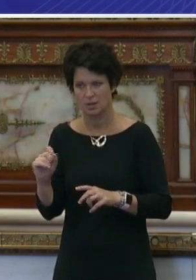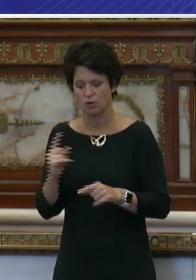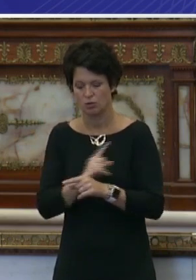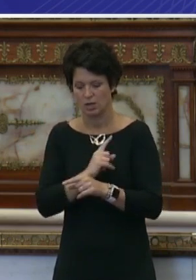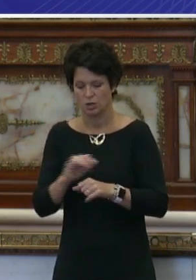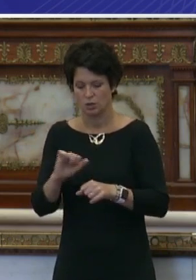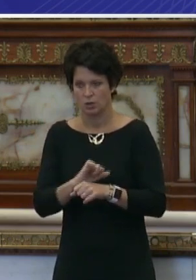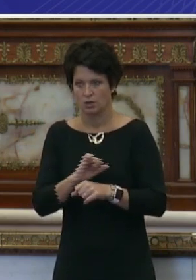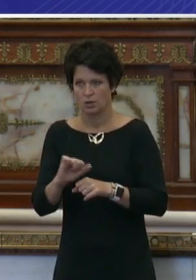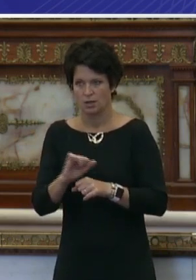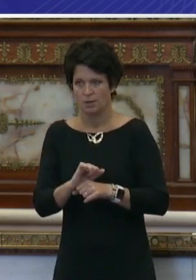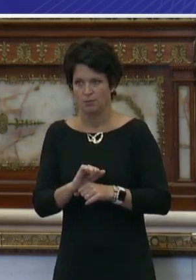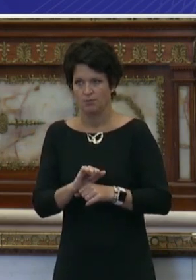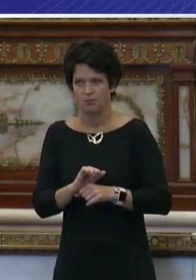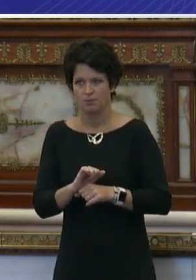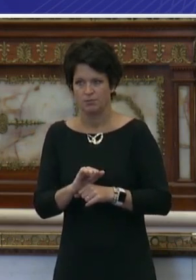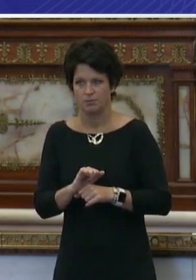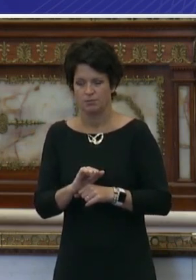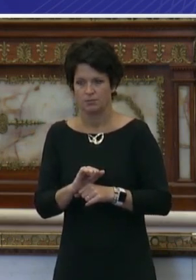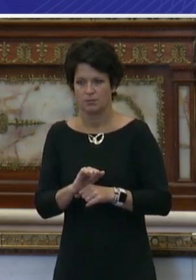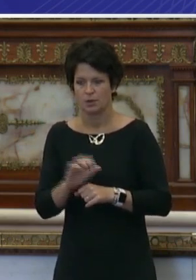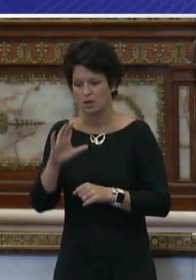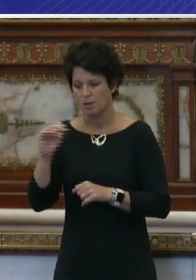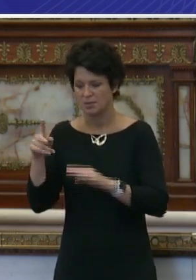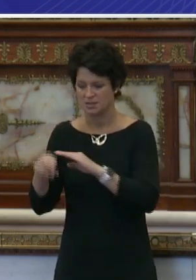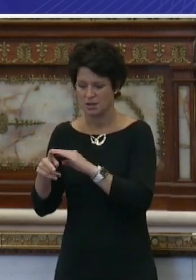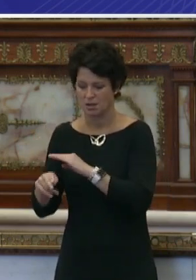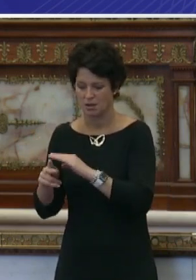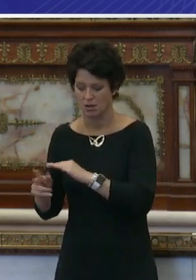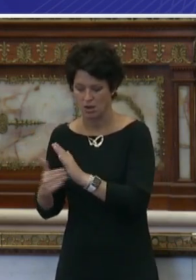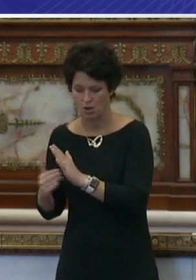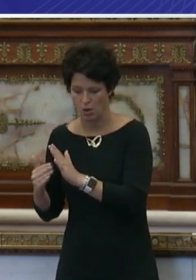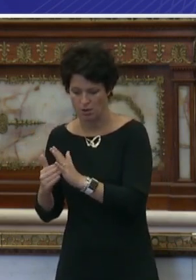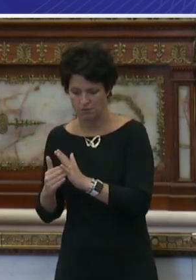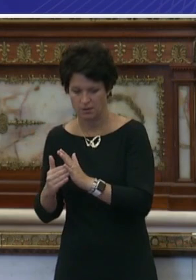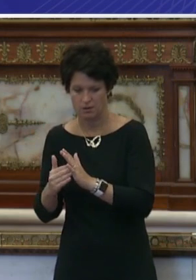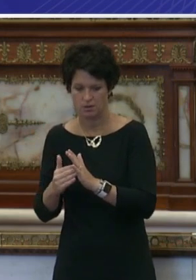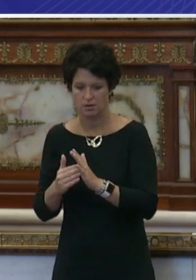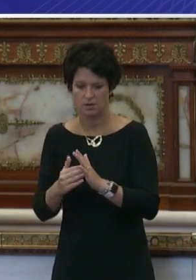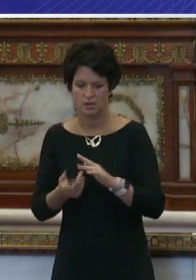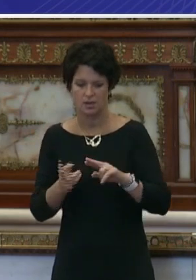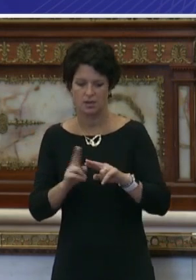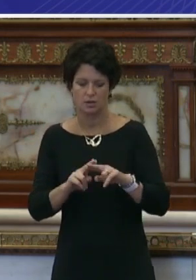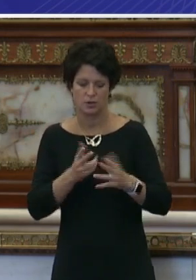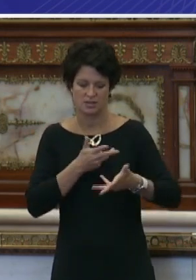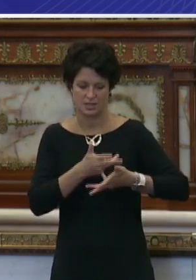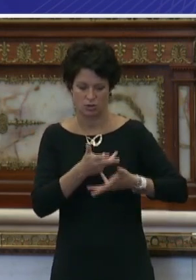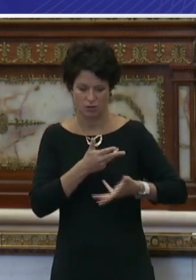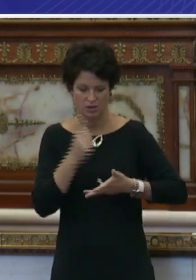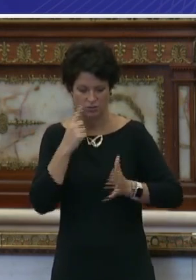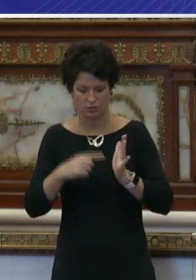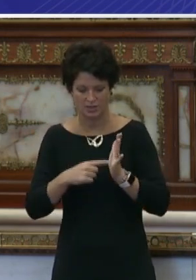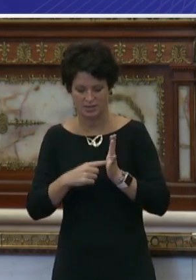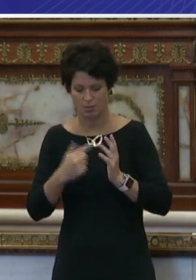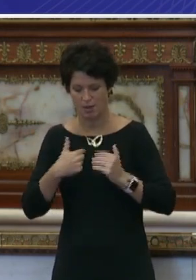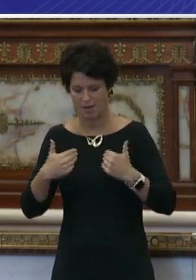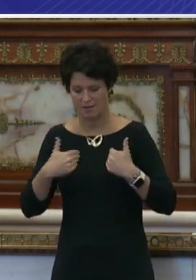work. With app companies cutting our rates constantly, this means an increased number of passenger interactions. Like, for example, I've had